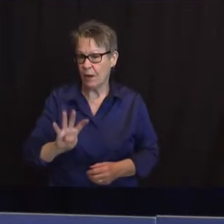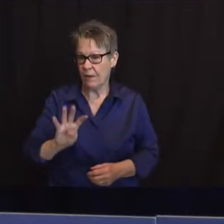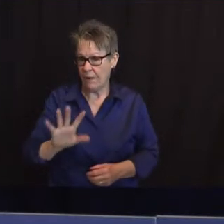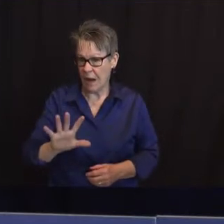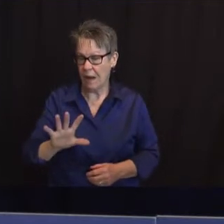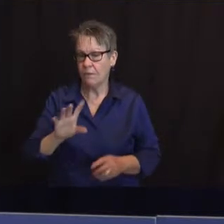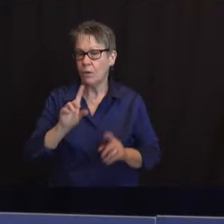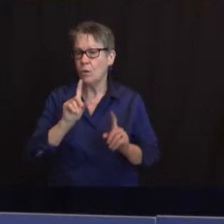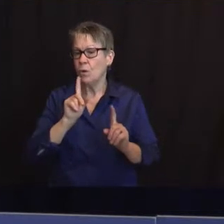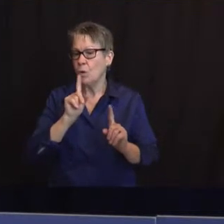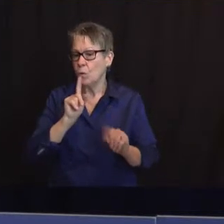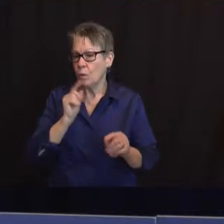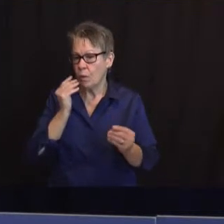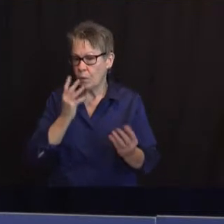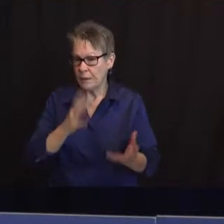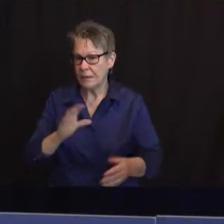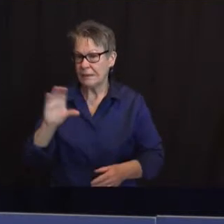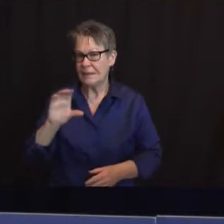of concern.